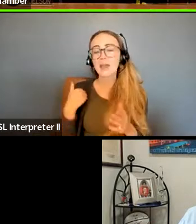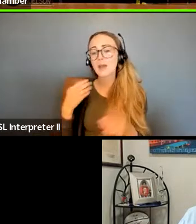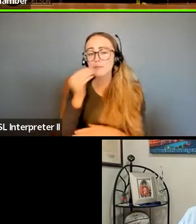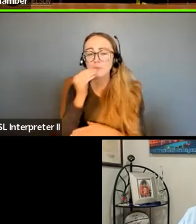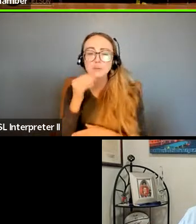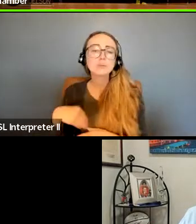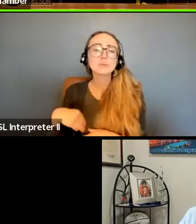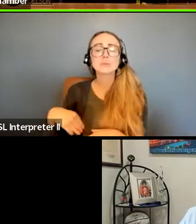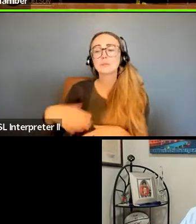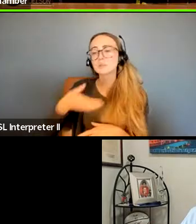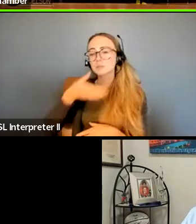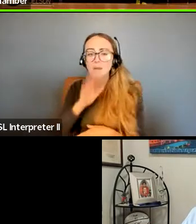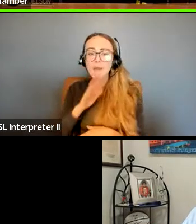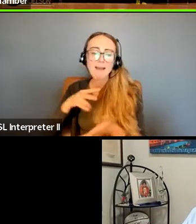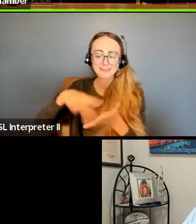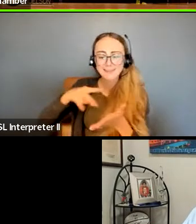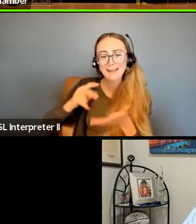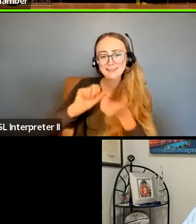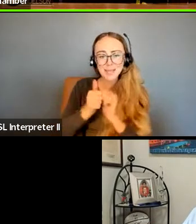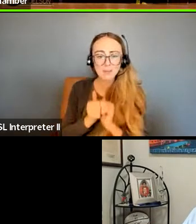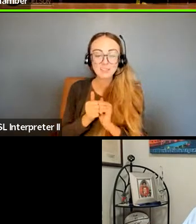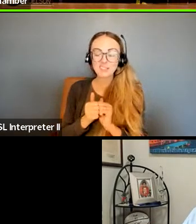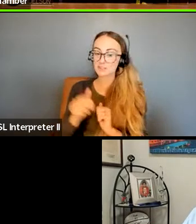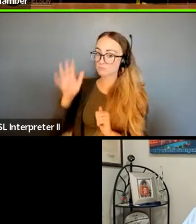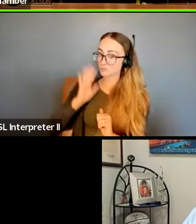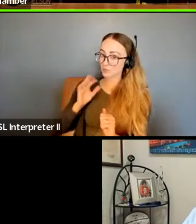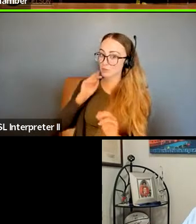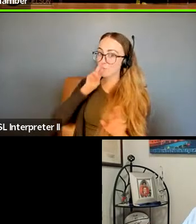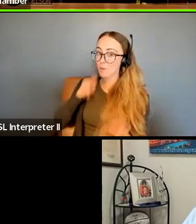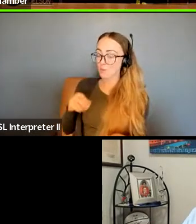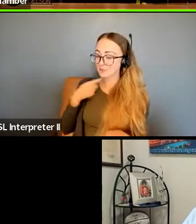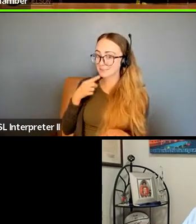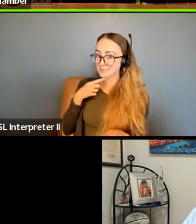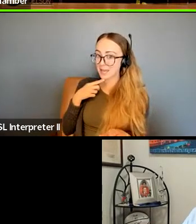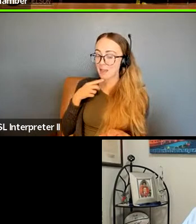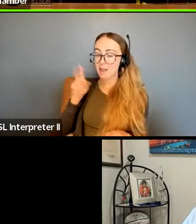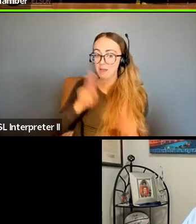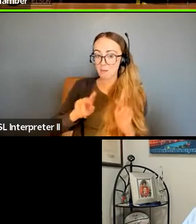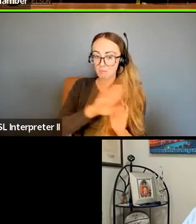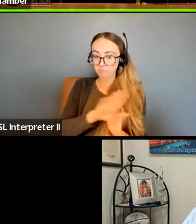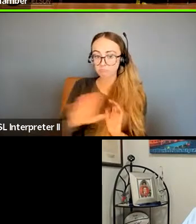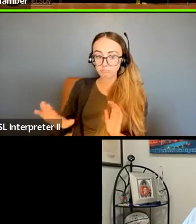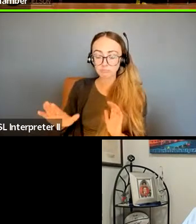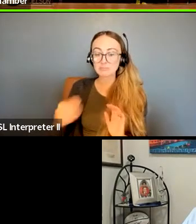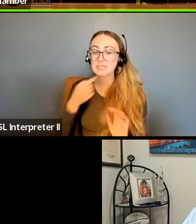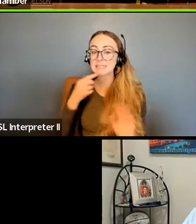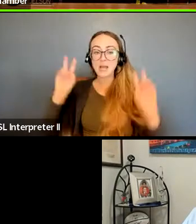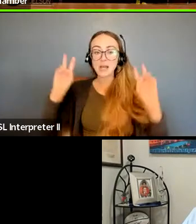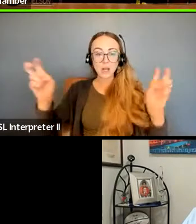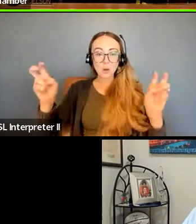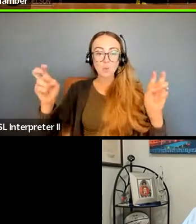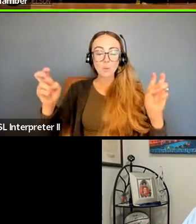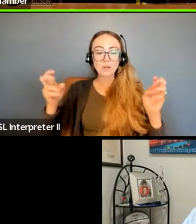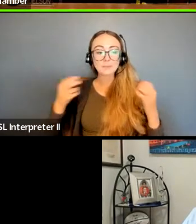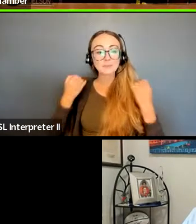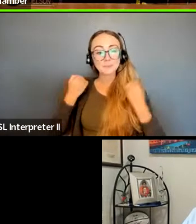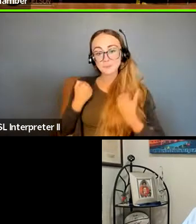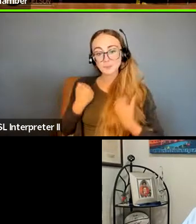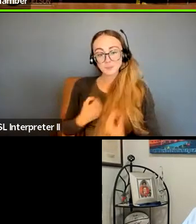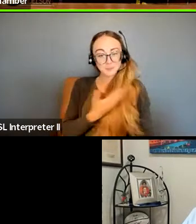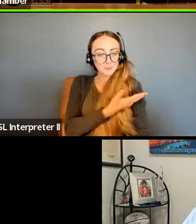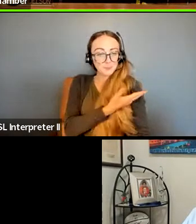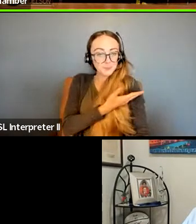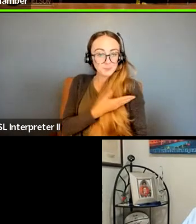dancing competitions in which, according to reports at the time, the participants wore, and I quote, low neck and short sleeve